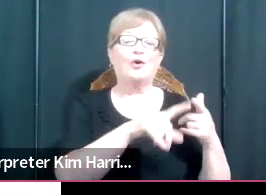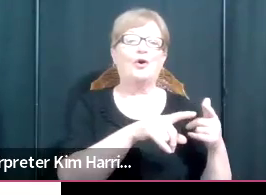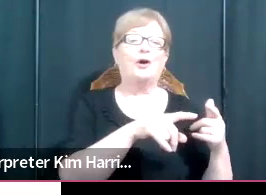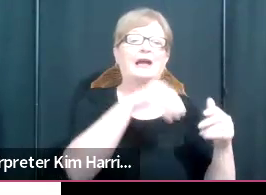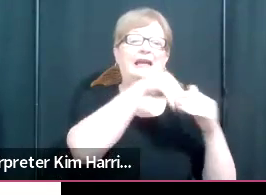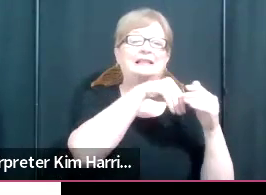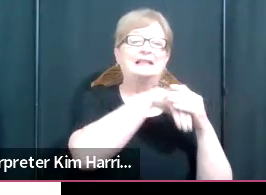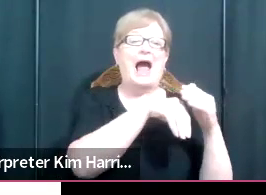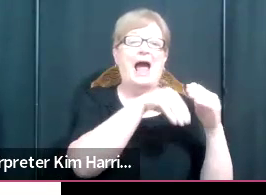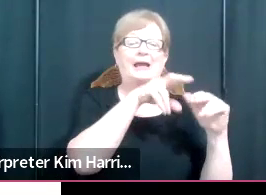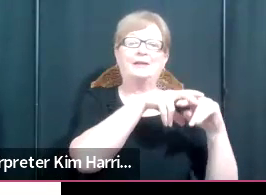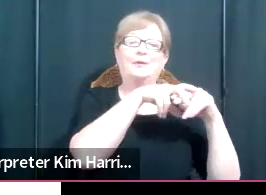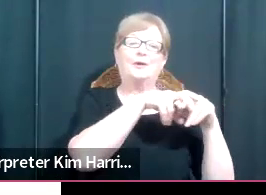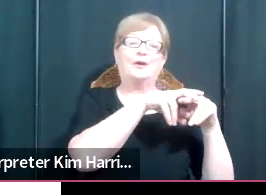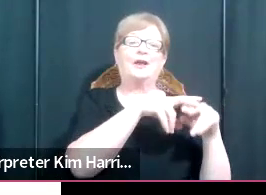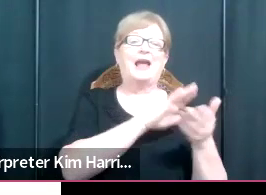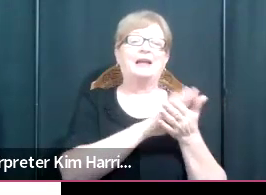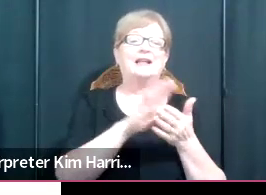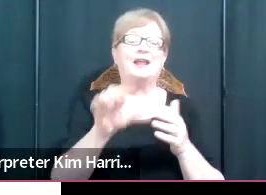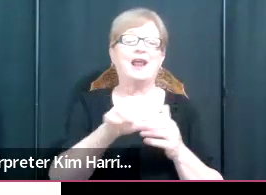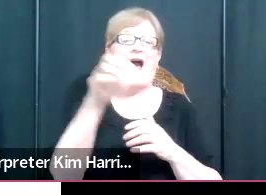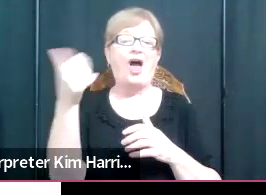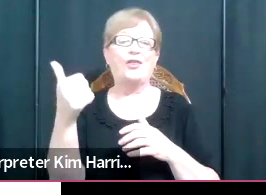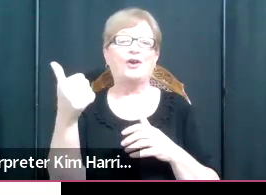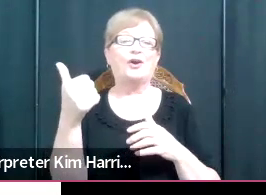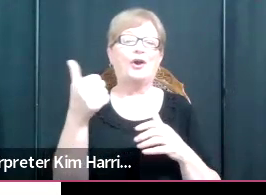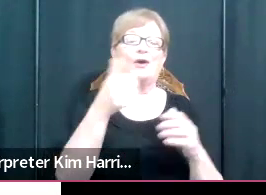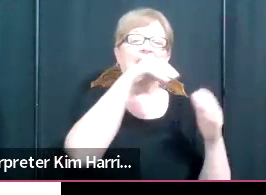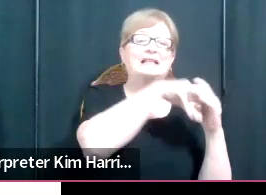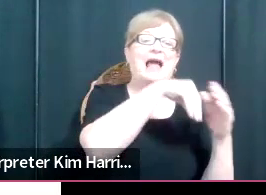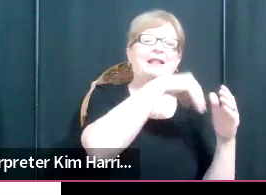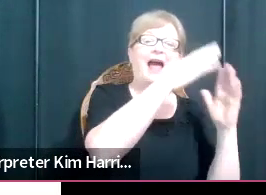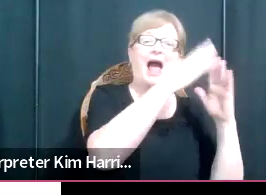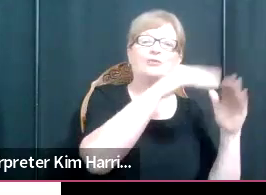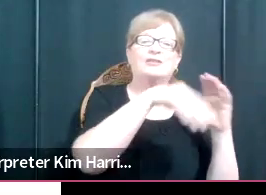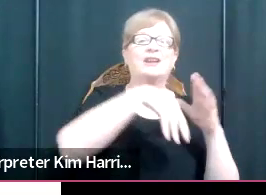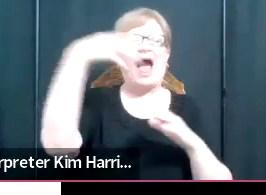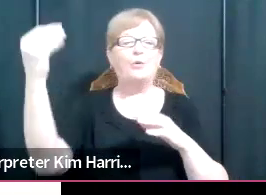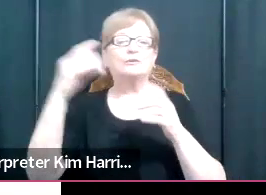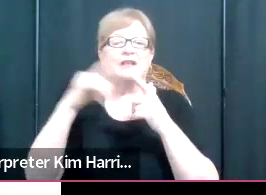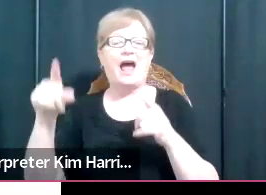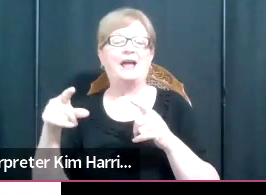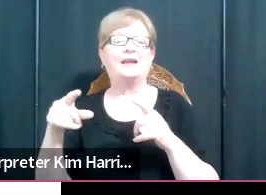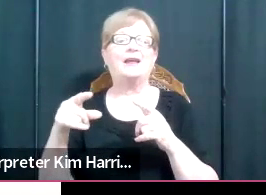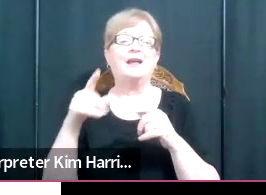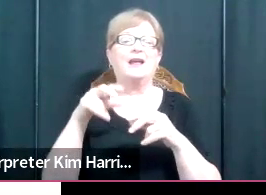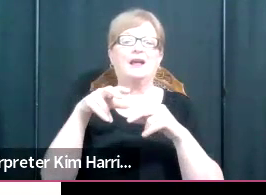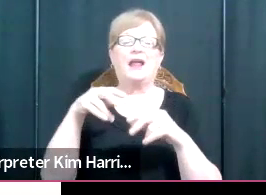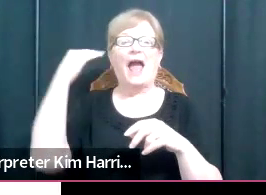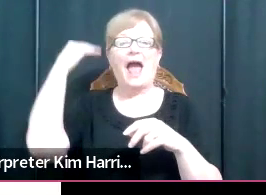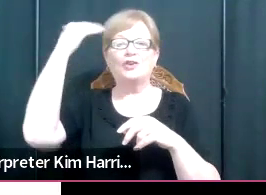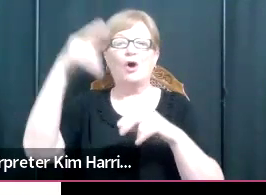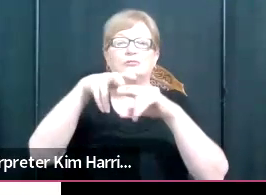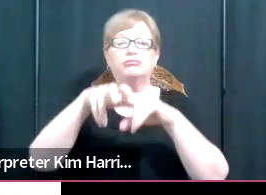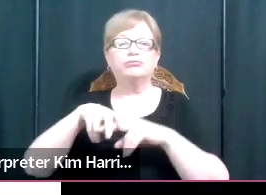which is handy. And then the same swing is being utilized outside by an adult. And I think that that is really important to